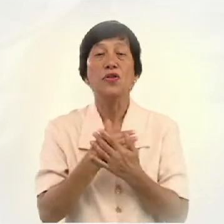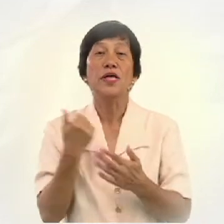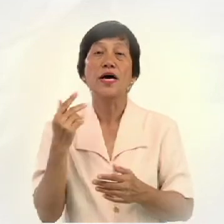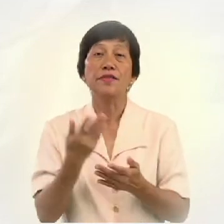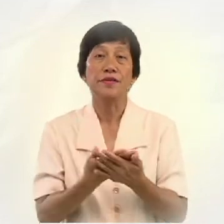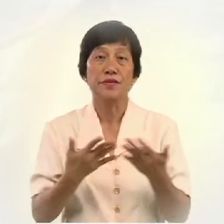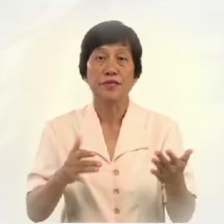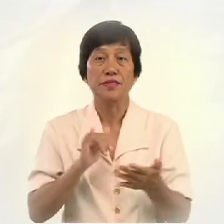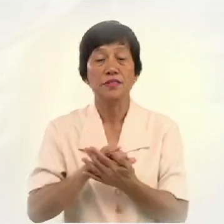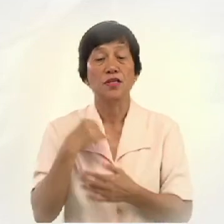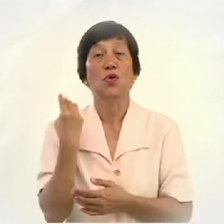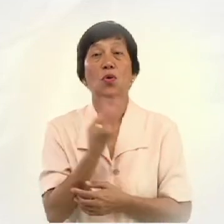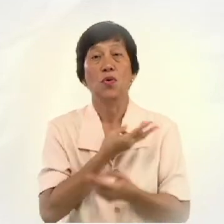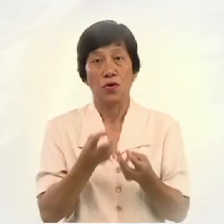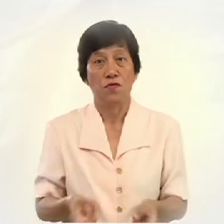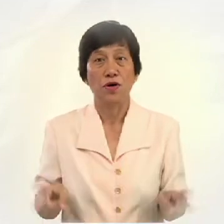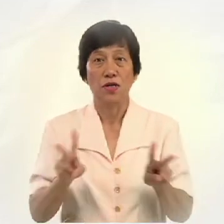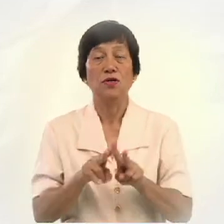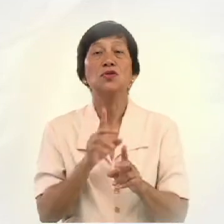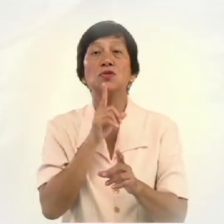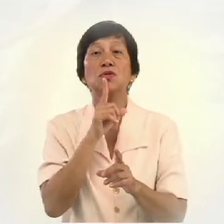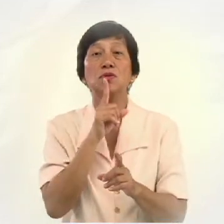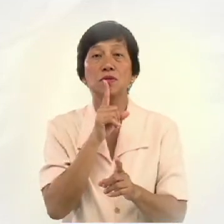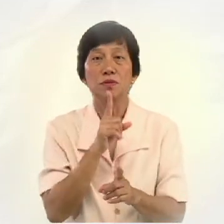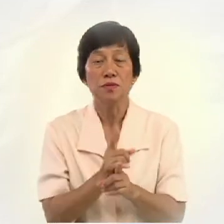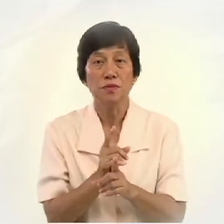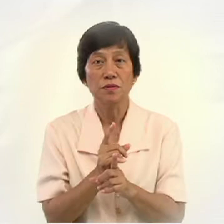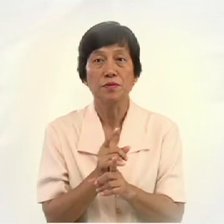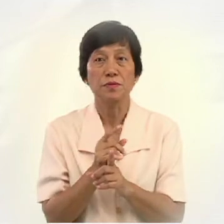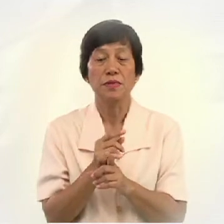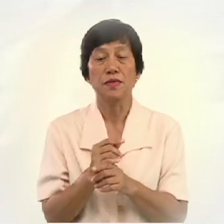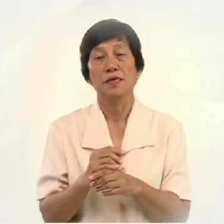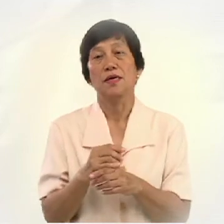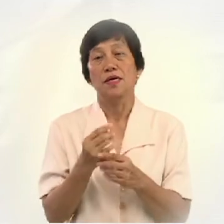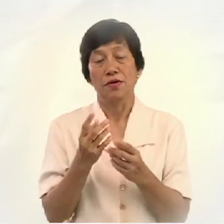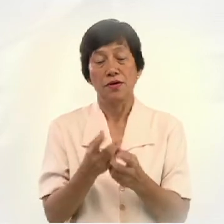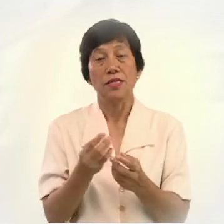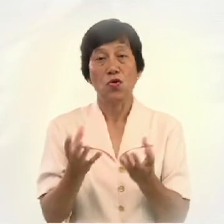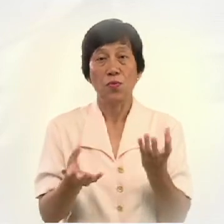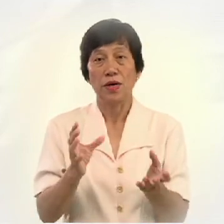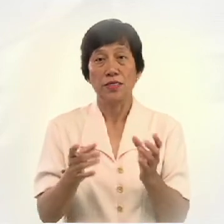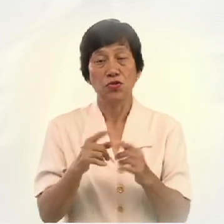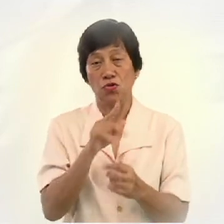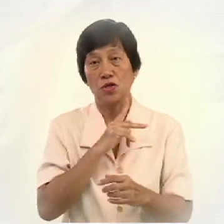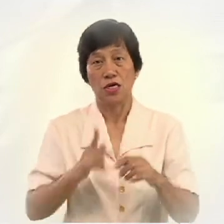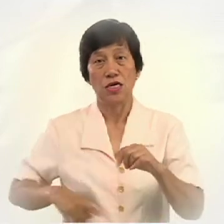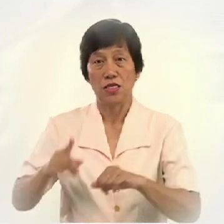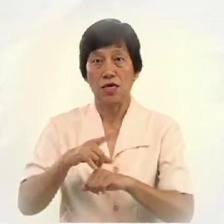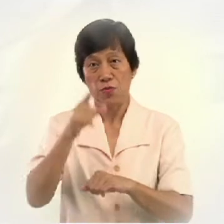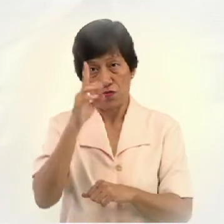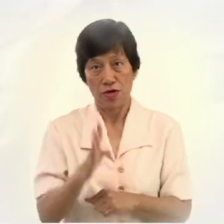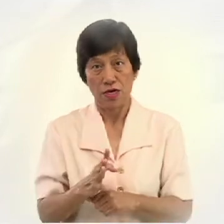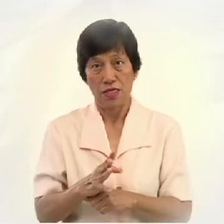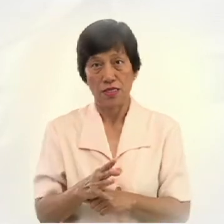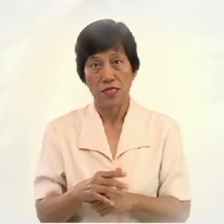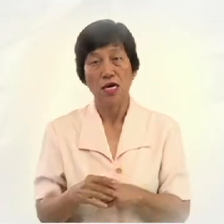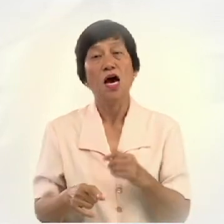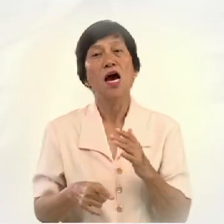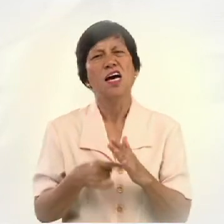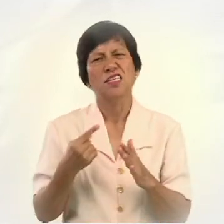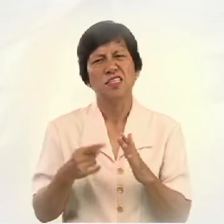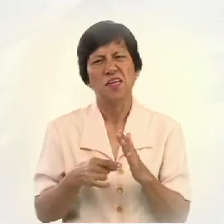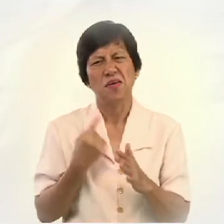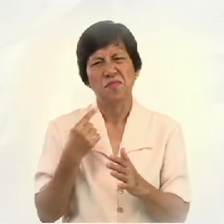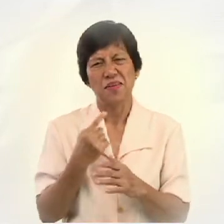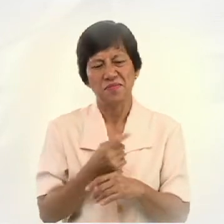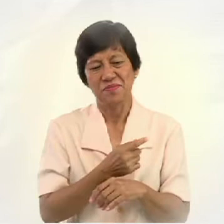our minds and our hearts? Will all the other things that we value really in a way pale in